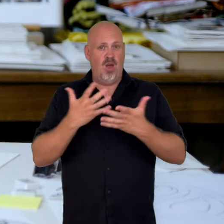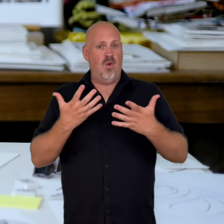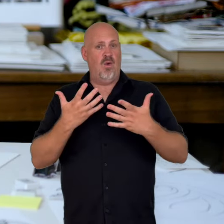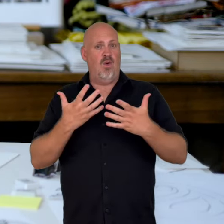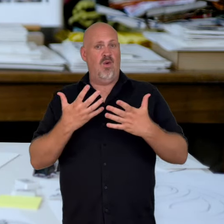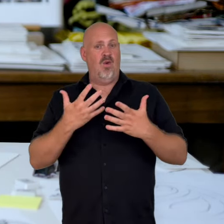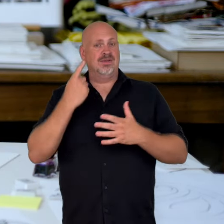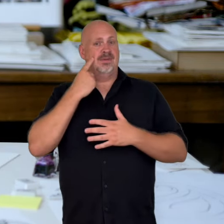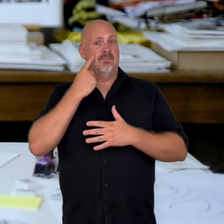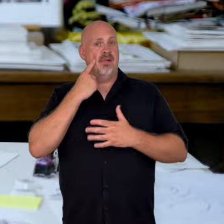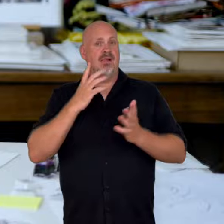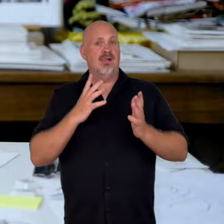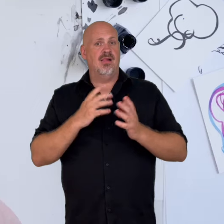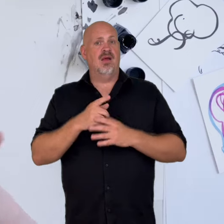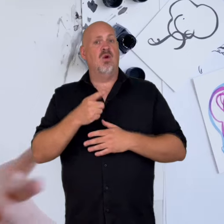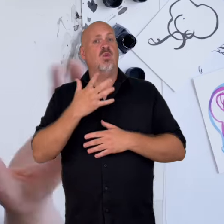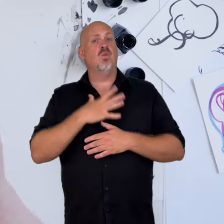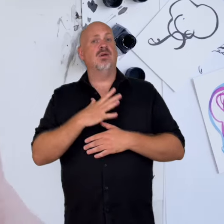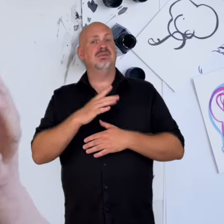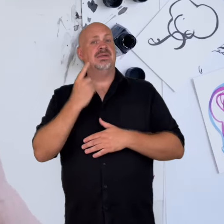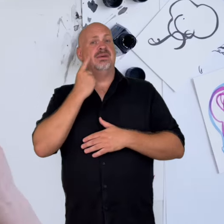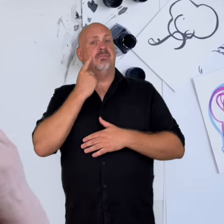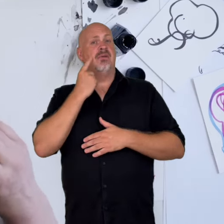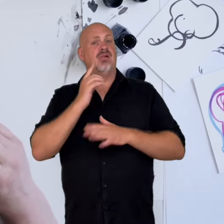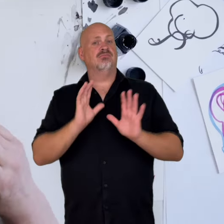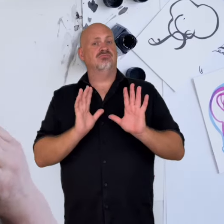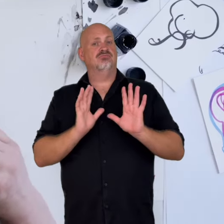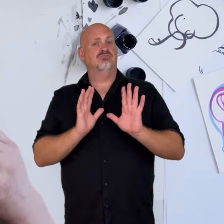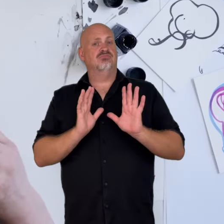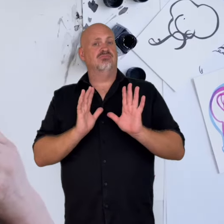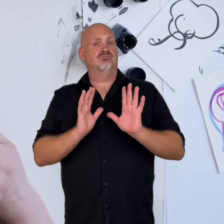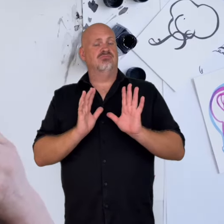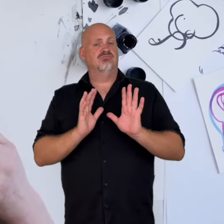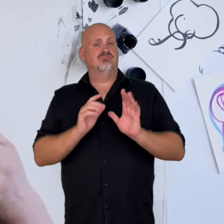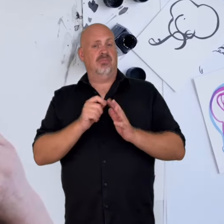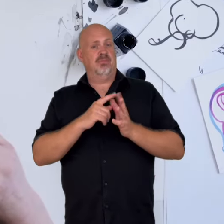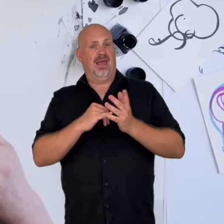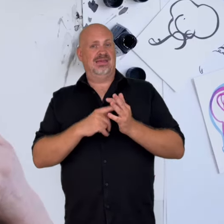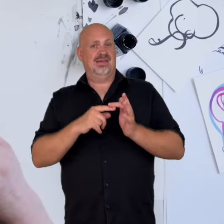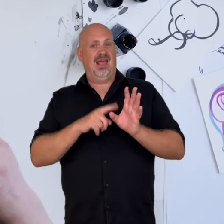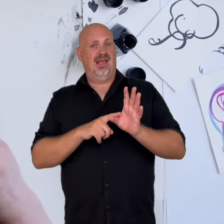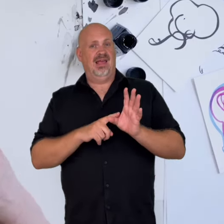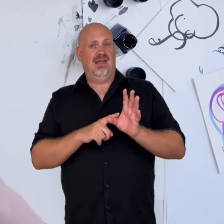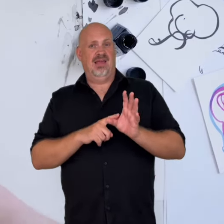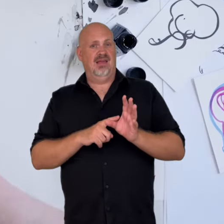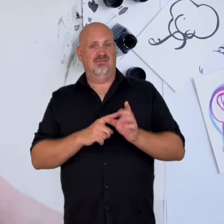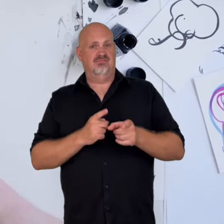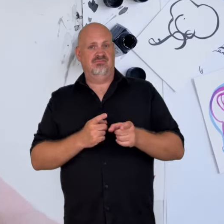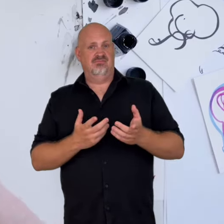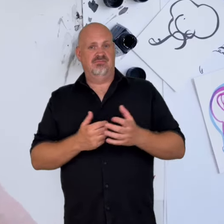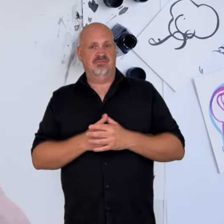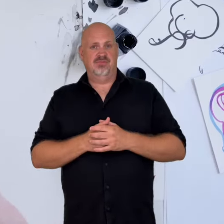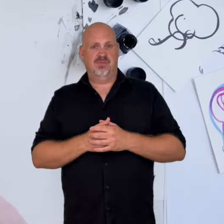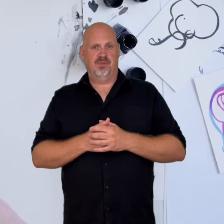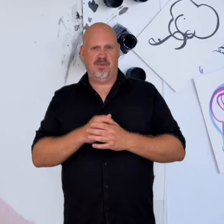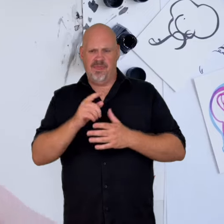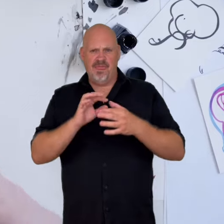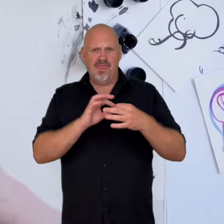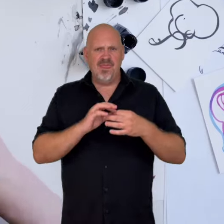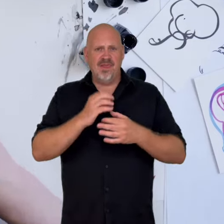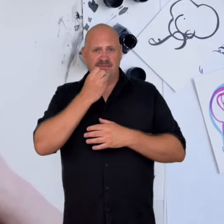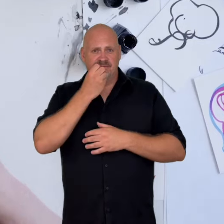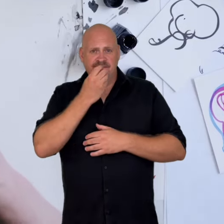the centre, more decorative elements of the little kind of pyramids, and then the swirls and squiggles